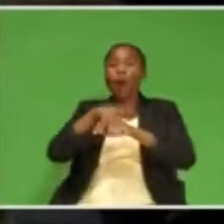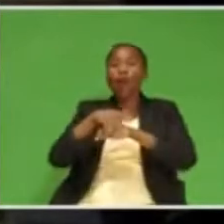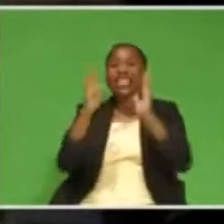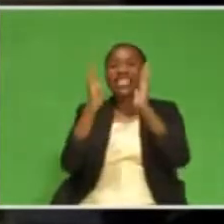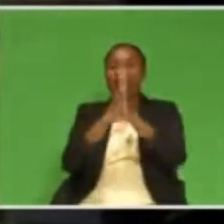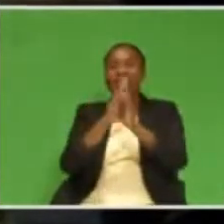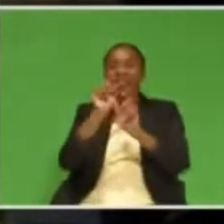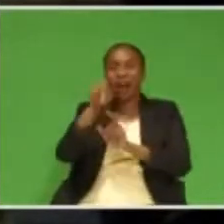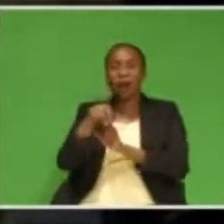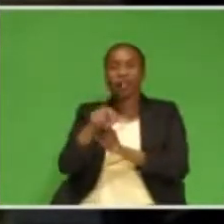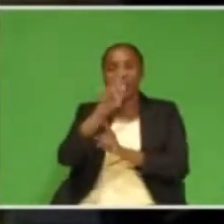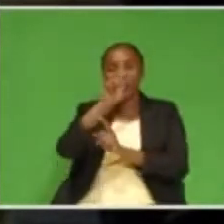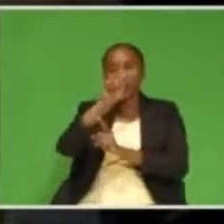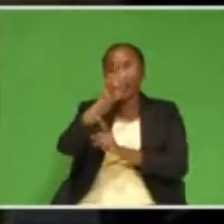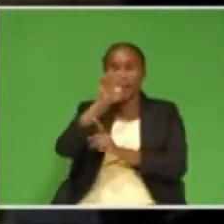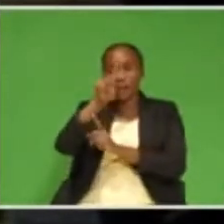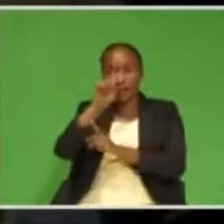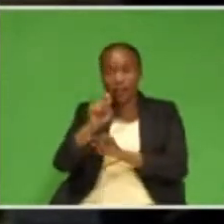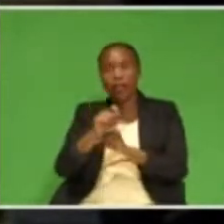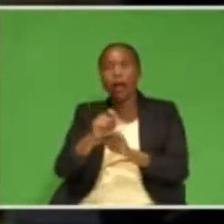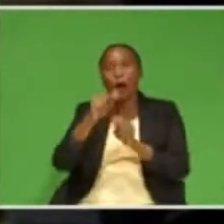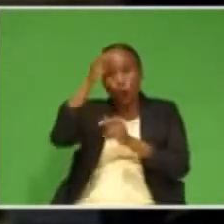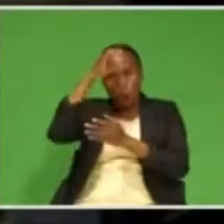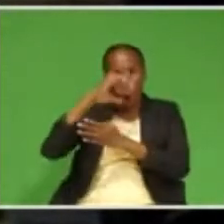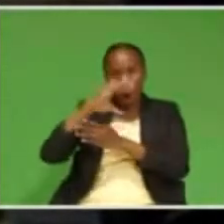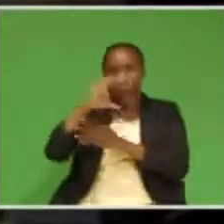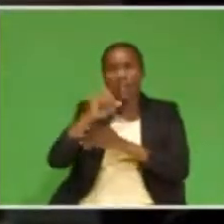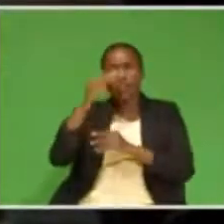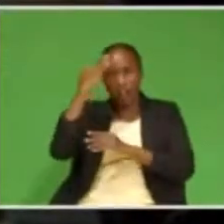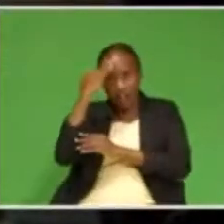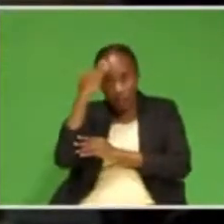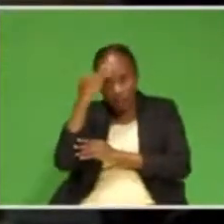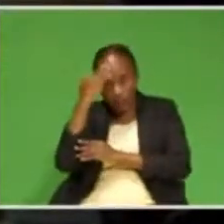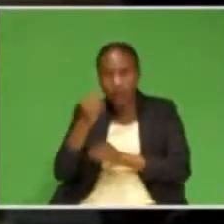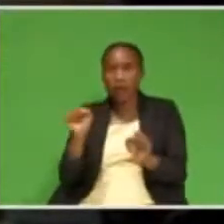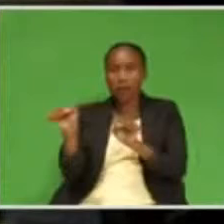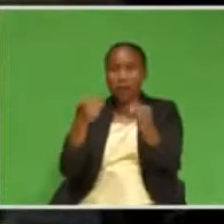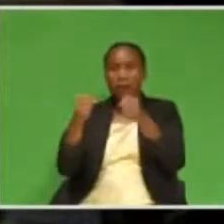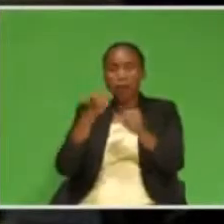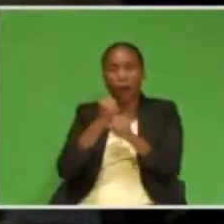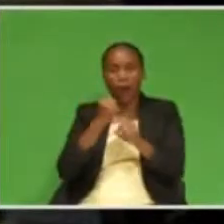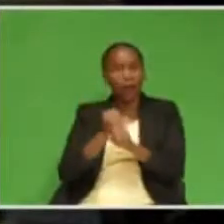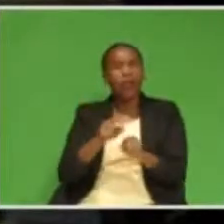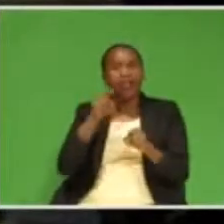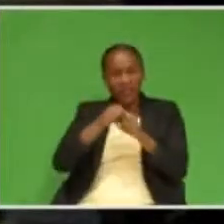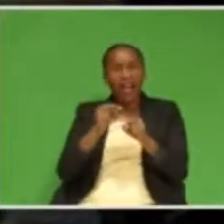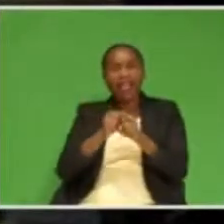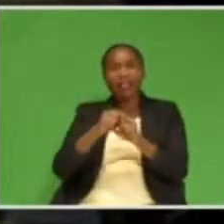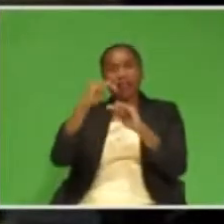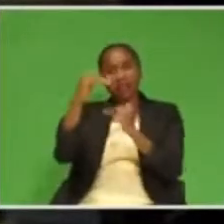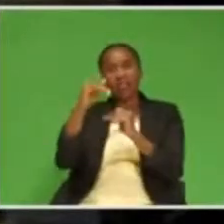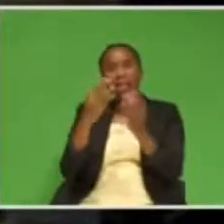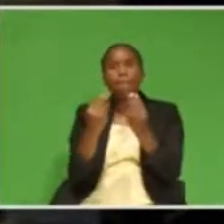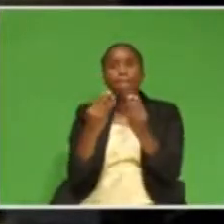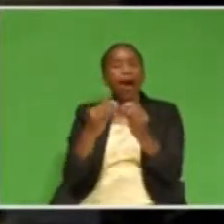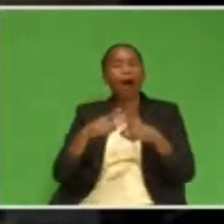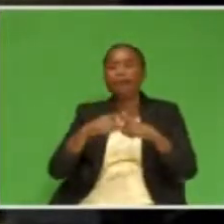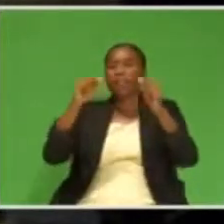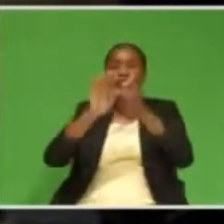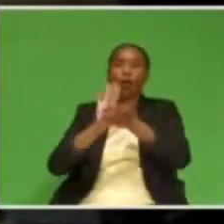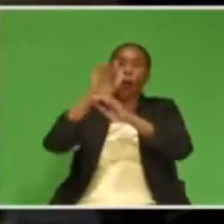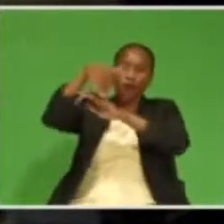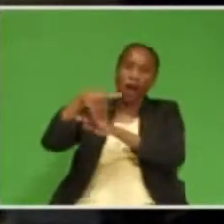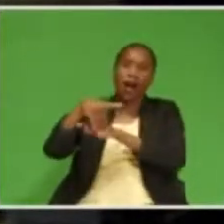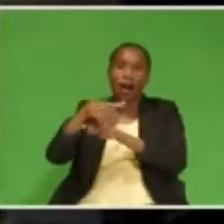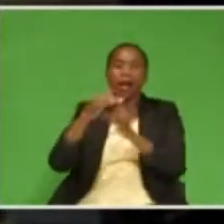10,000 TVET college graduates in employment. We have surpassed that figure and have now set a